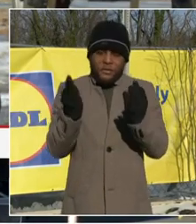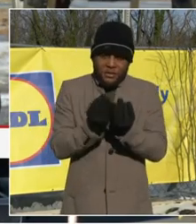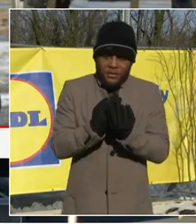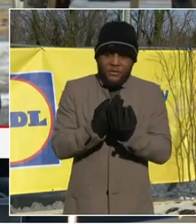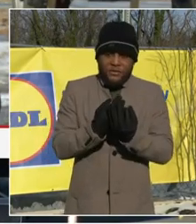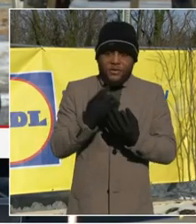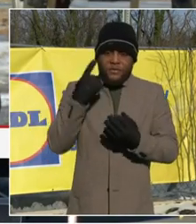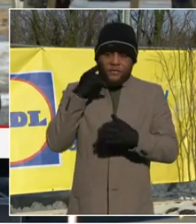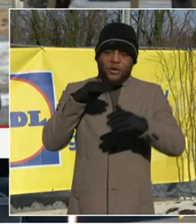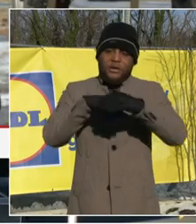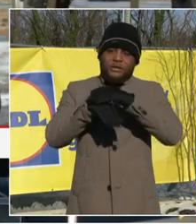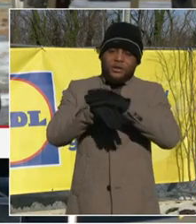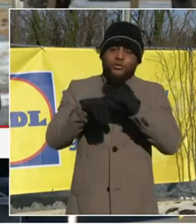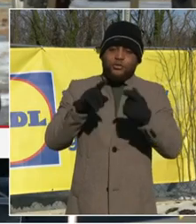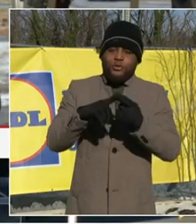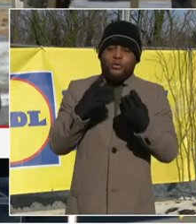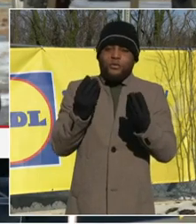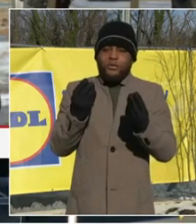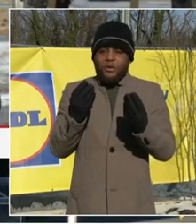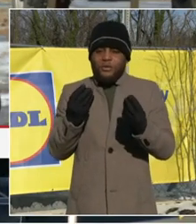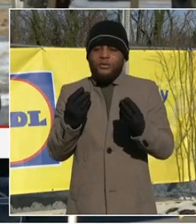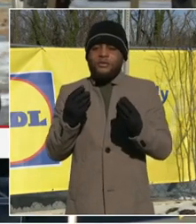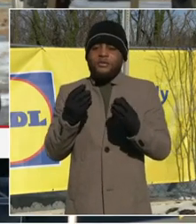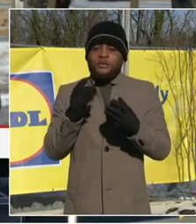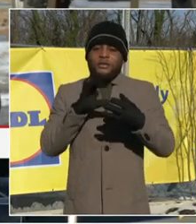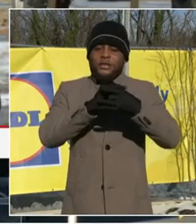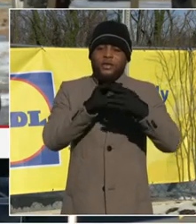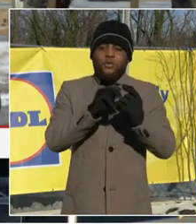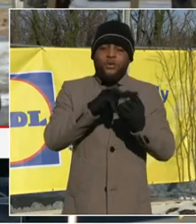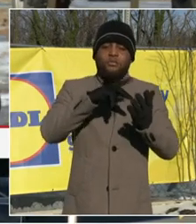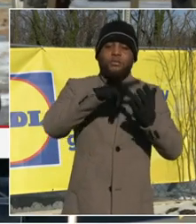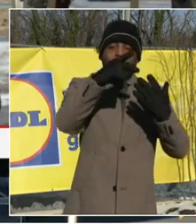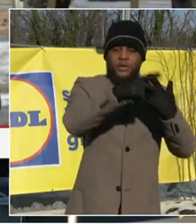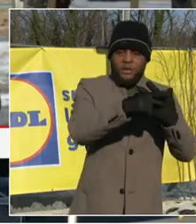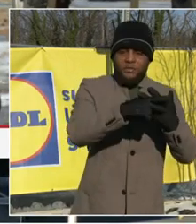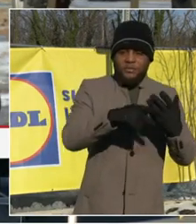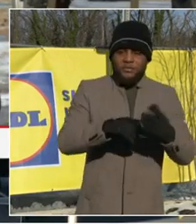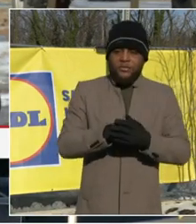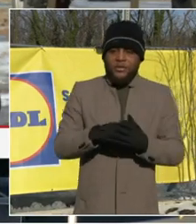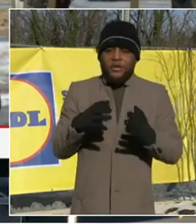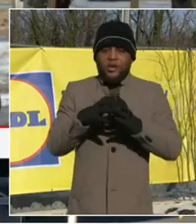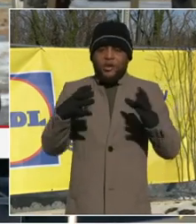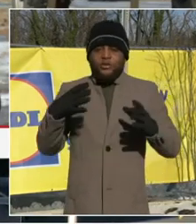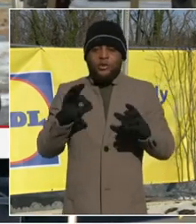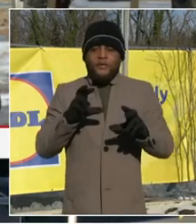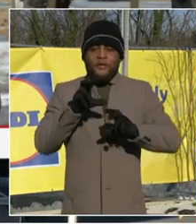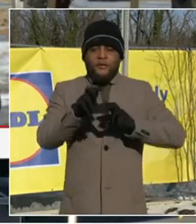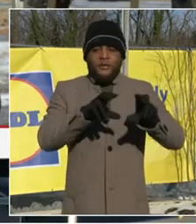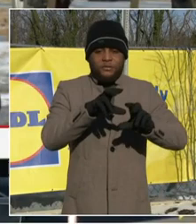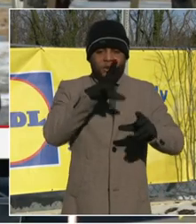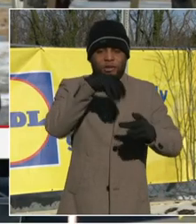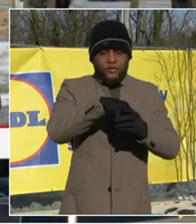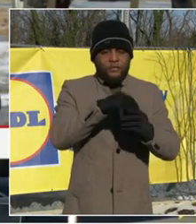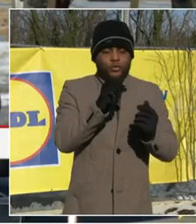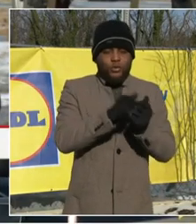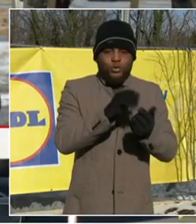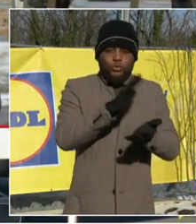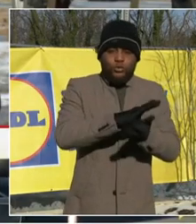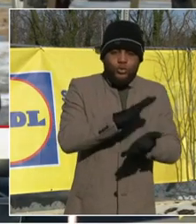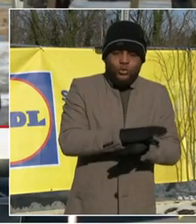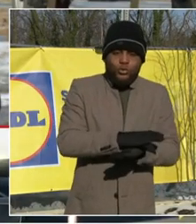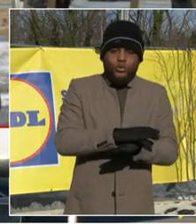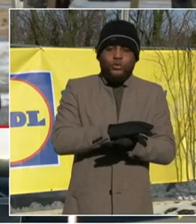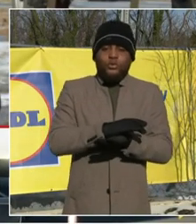that people are connected with our programs. We have huge investments in our schools with nonprofit partners, including